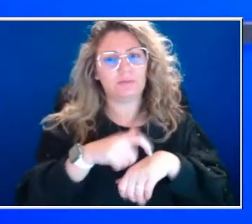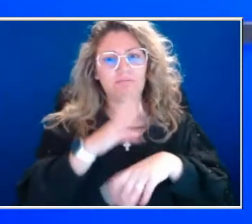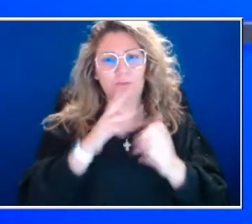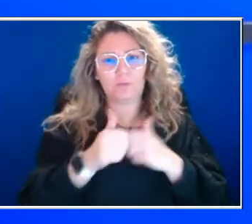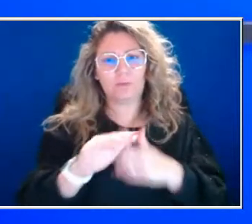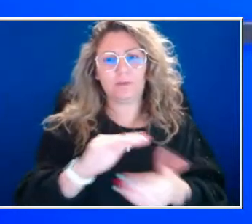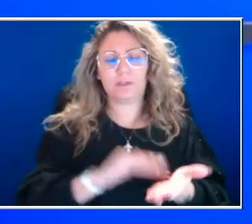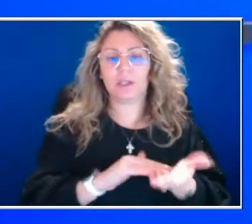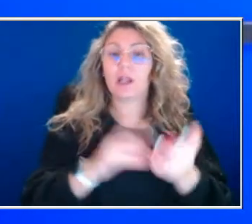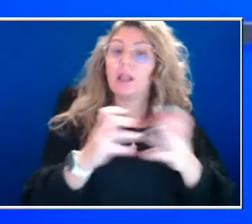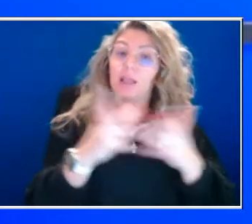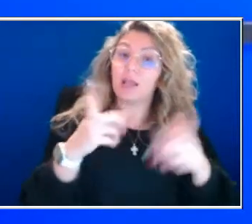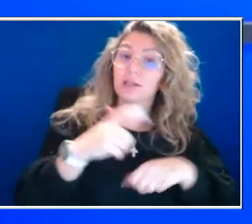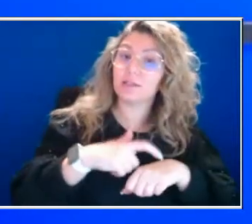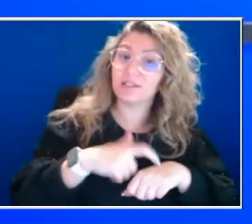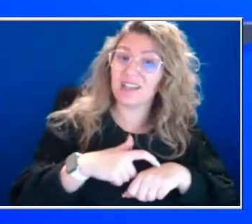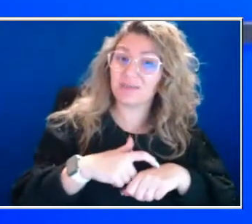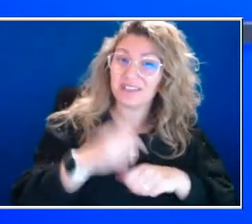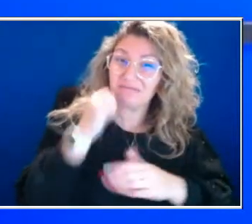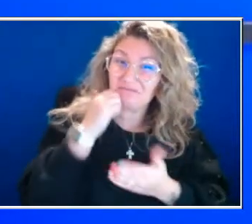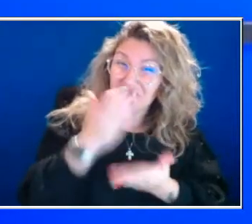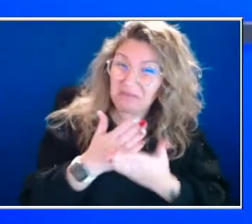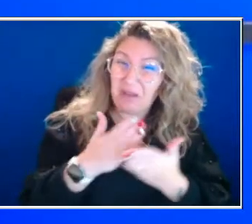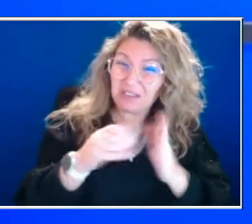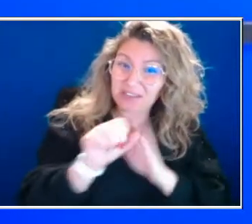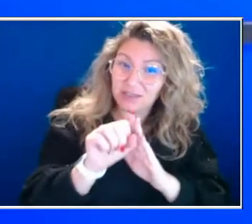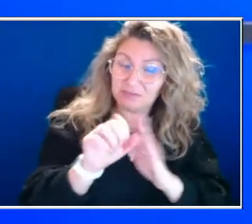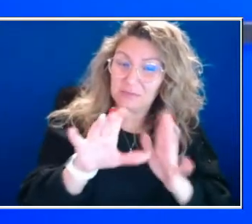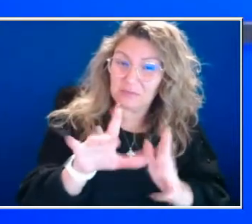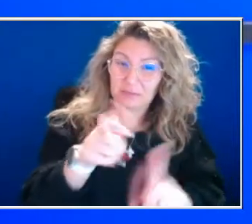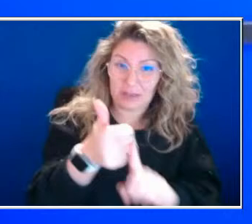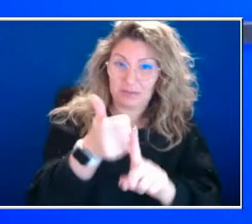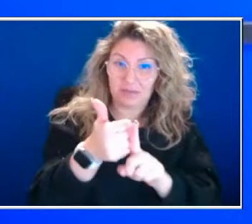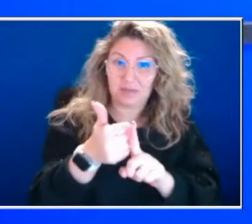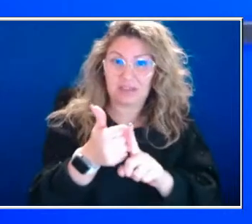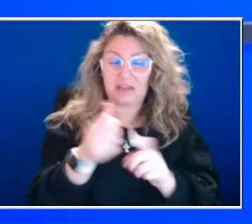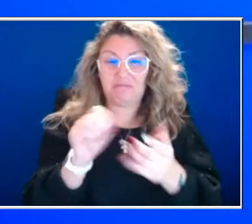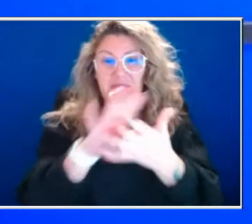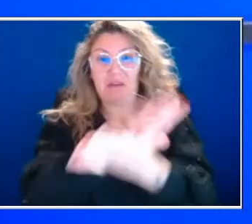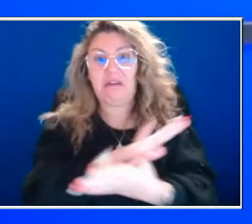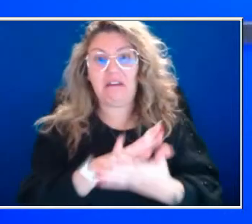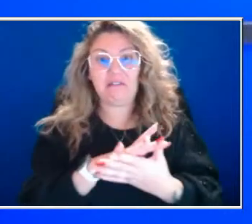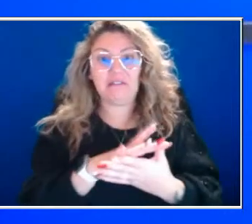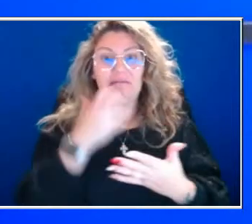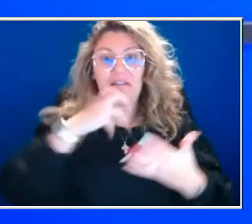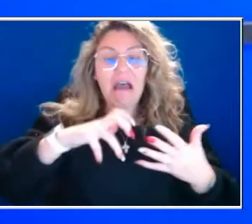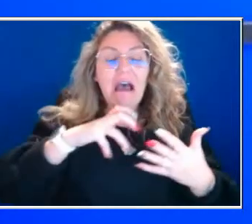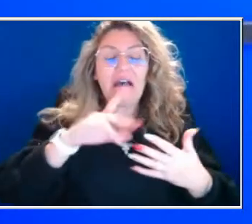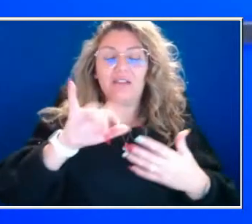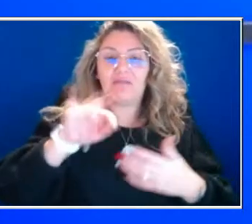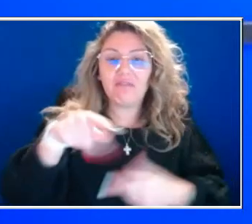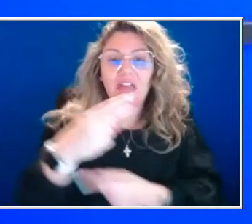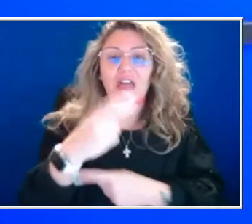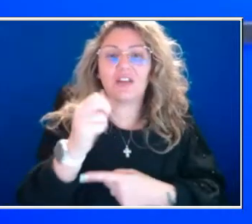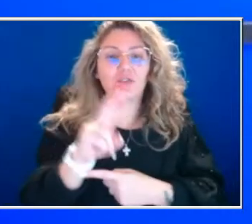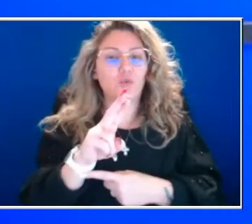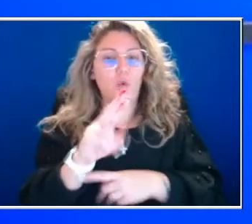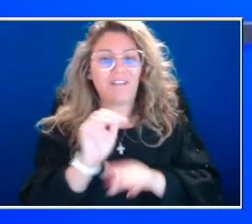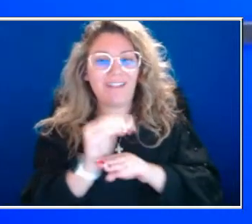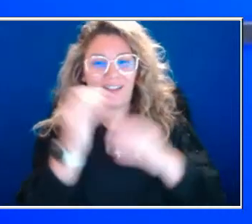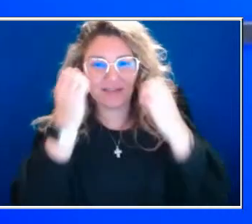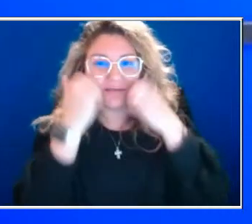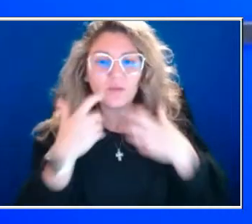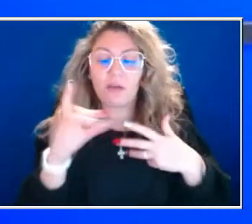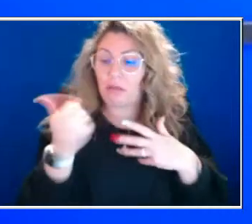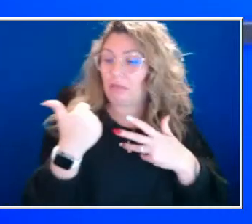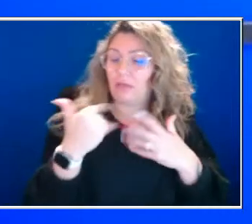it is the menopause symptoms themselves causing those hot flashes, night sweats, but there can be other medical conditions that can be causing symptoms like